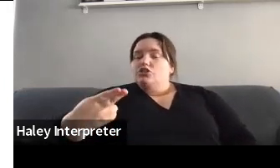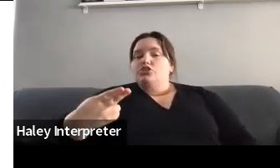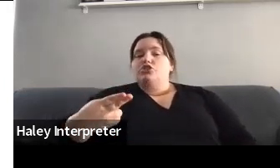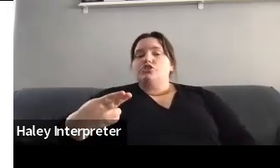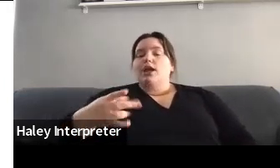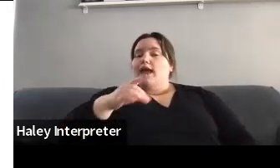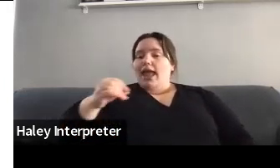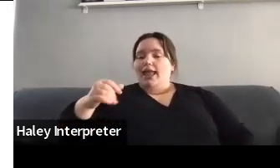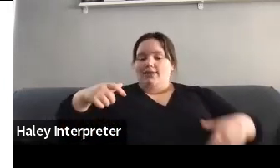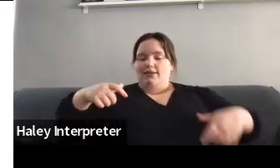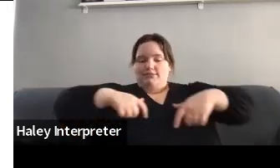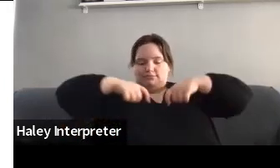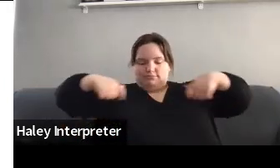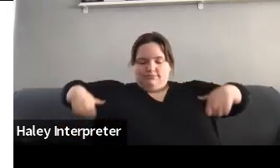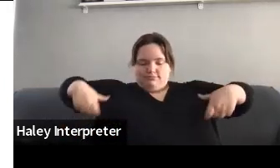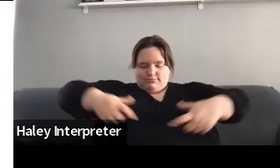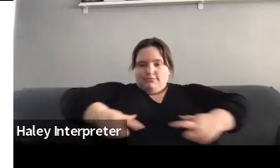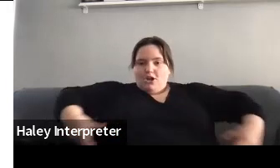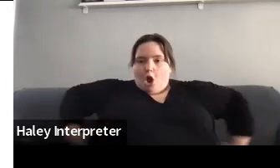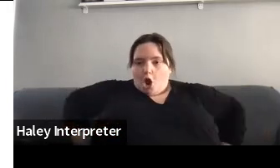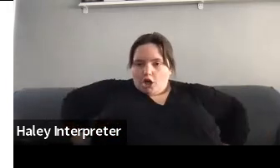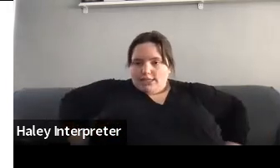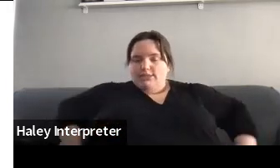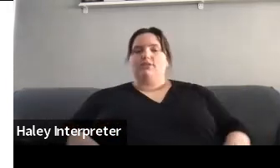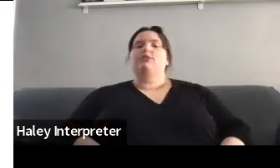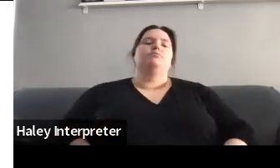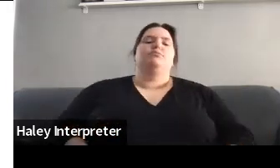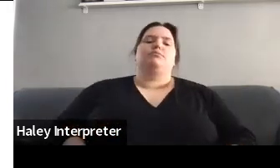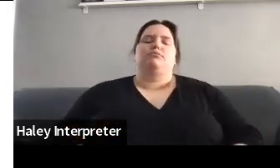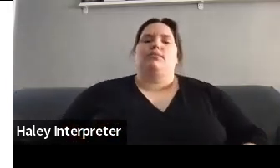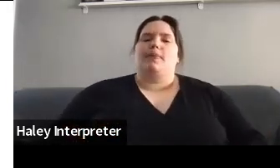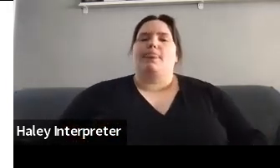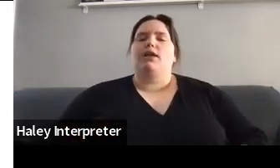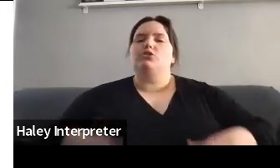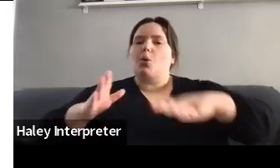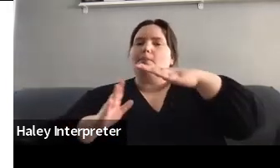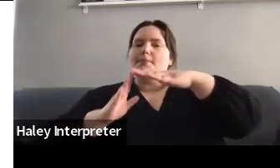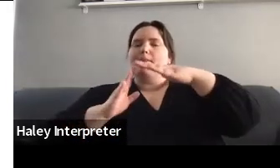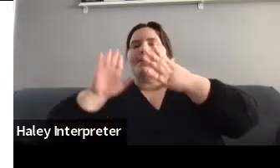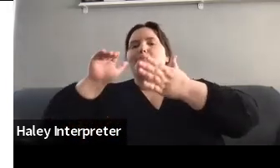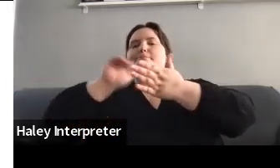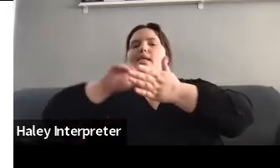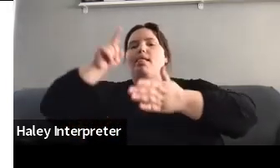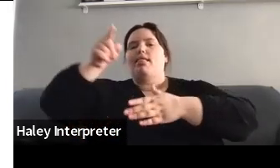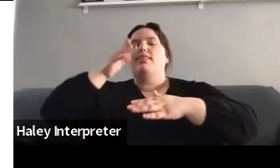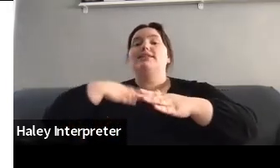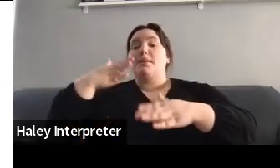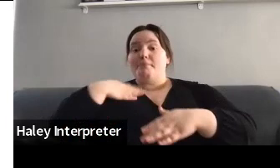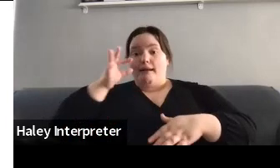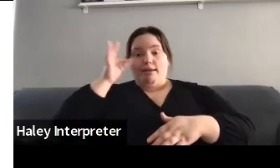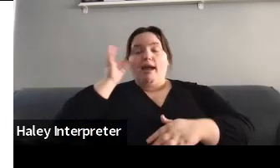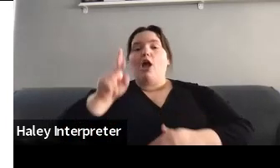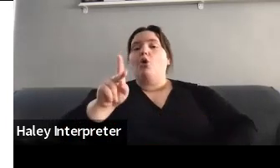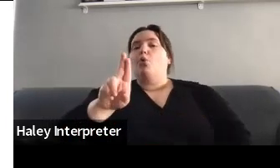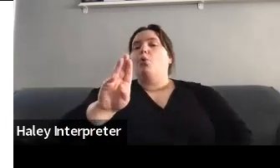cat harnesses. So in the upper middle of the slide, you can see a picture of my cat Kamaji.